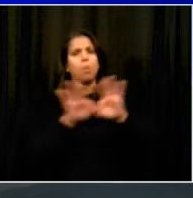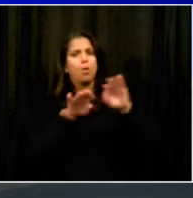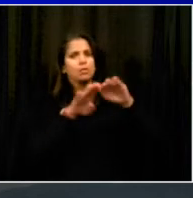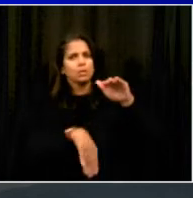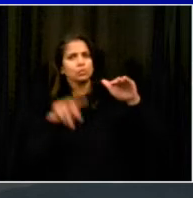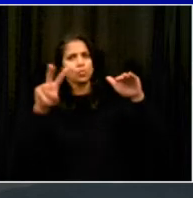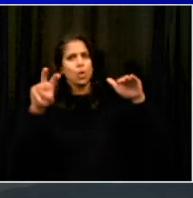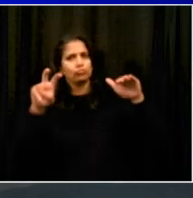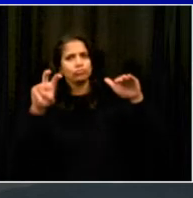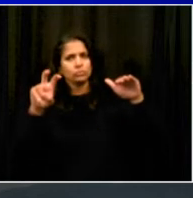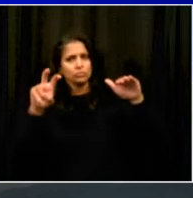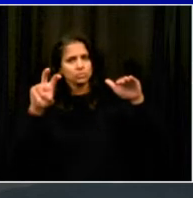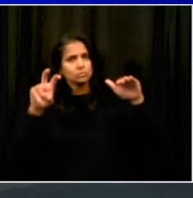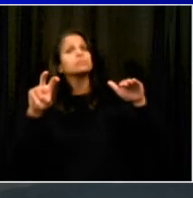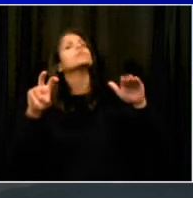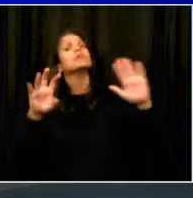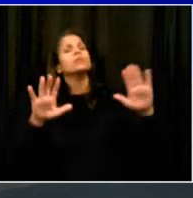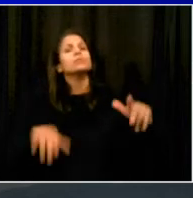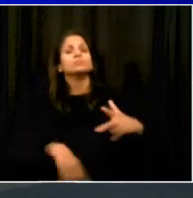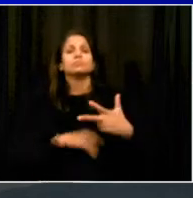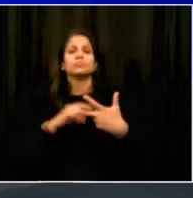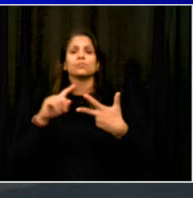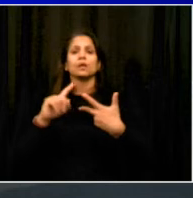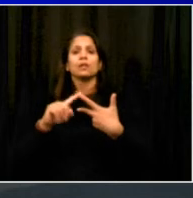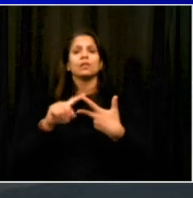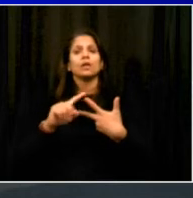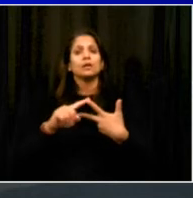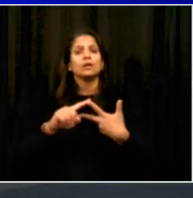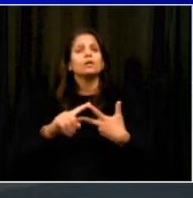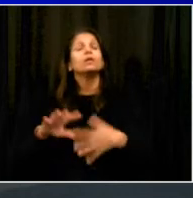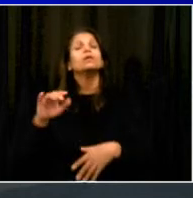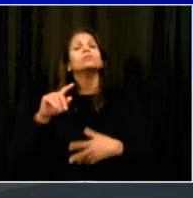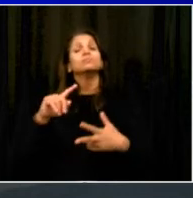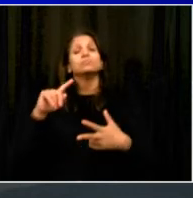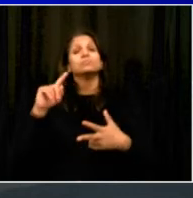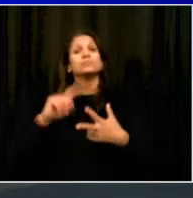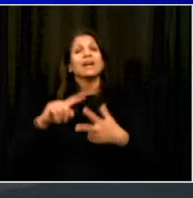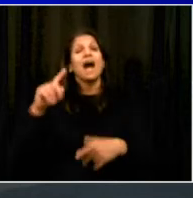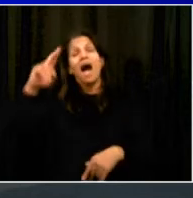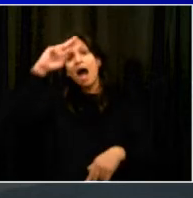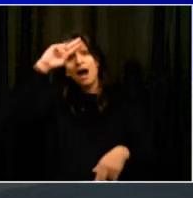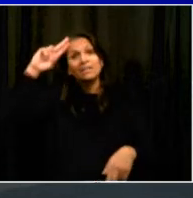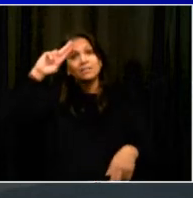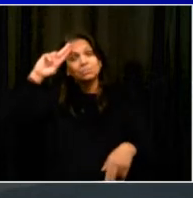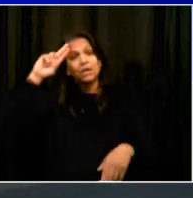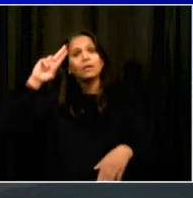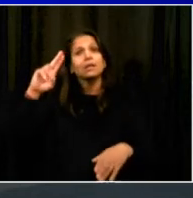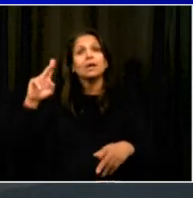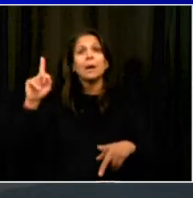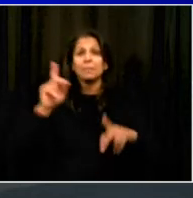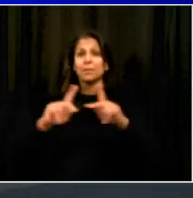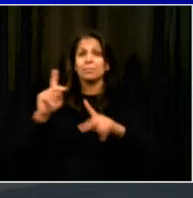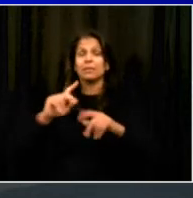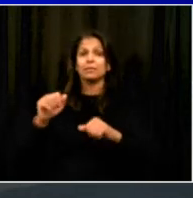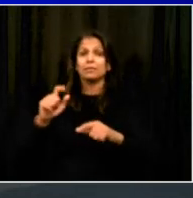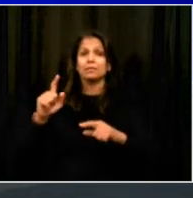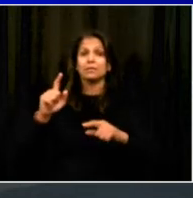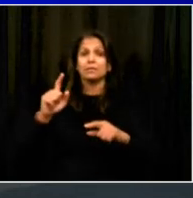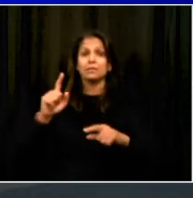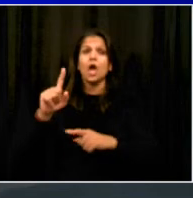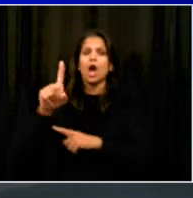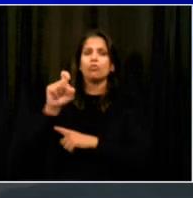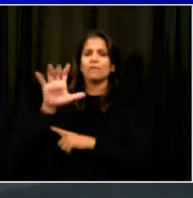number. The next, a new indicator, which is the hospitalization rate per 100,000 people. Today's number is 2.30